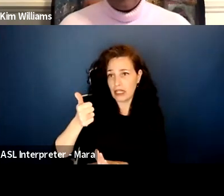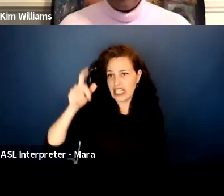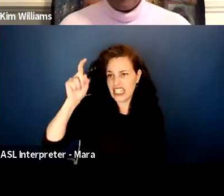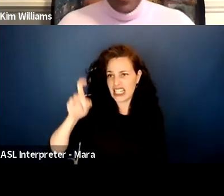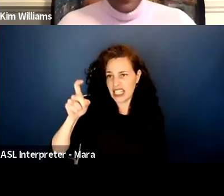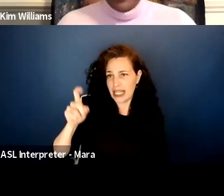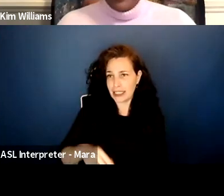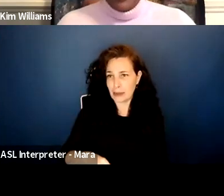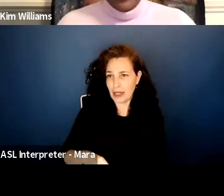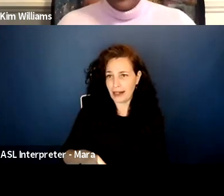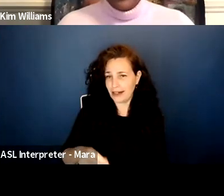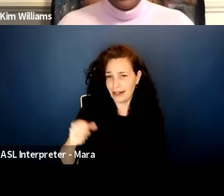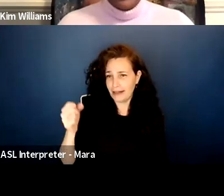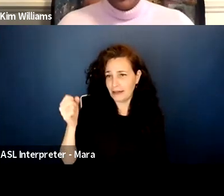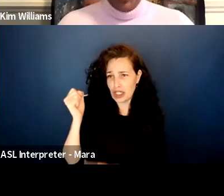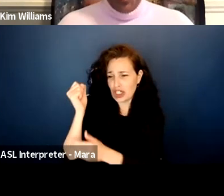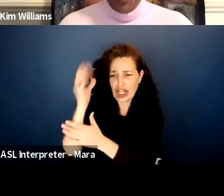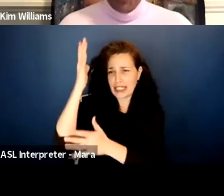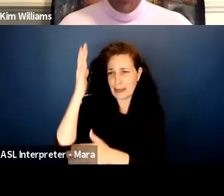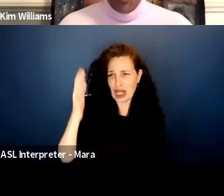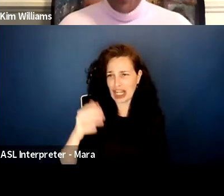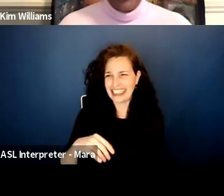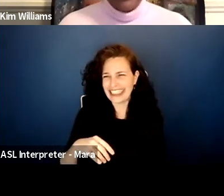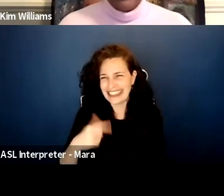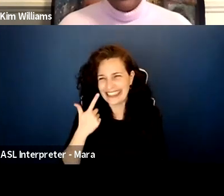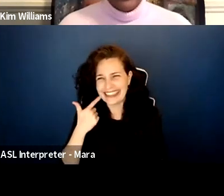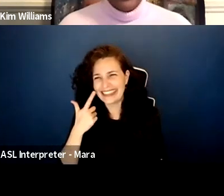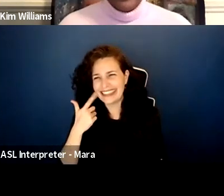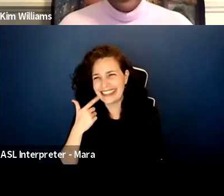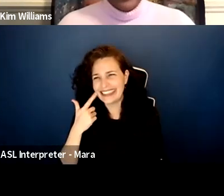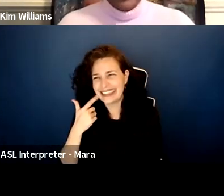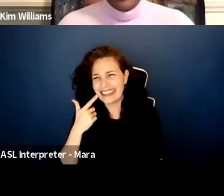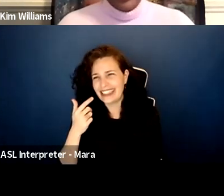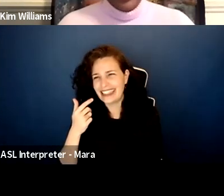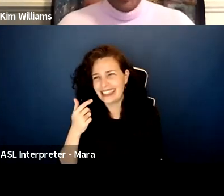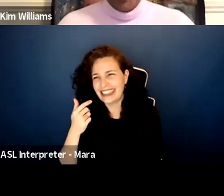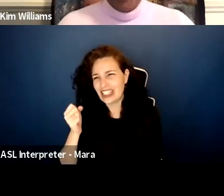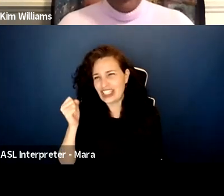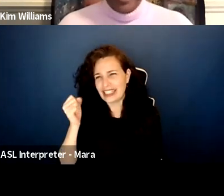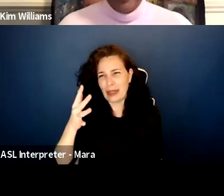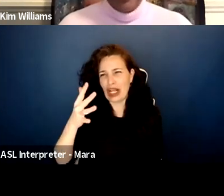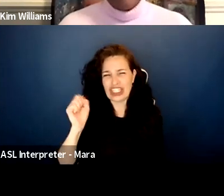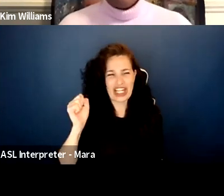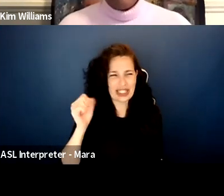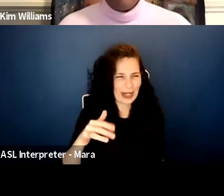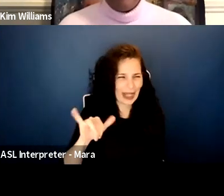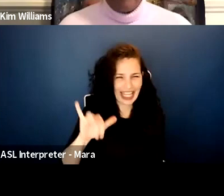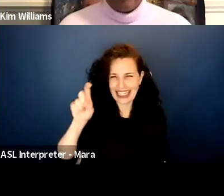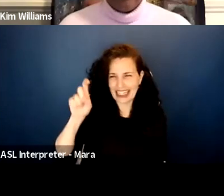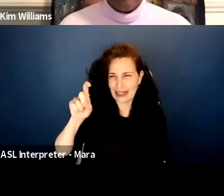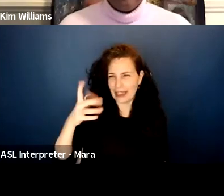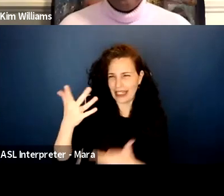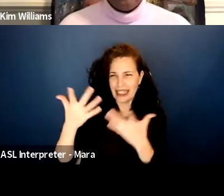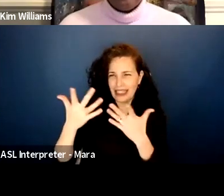Shakespeare Company? No. Do they have to No, please. be loud and steal the scene from you? No, How do you,